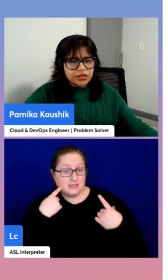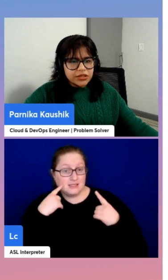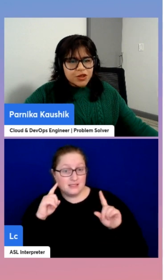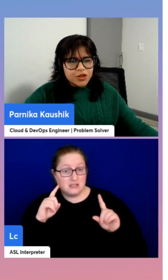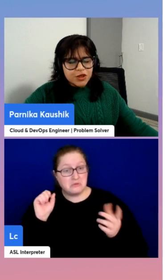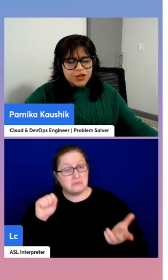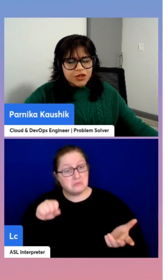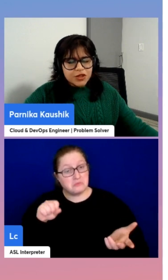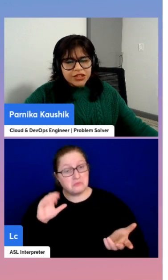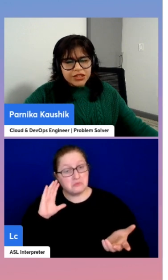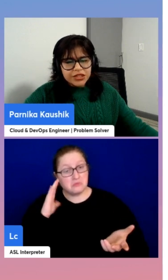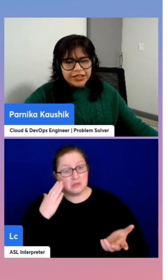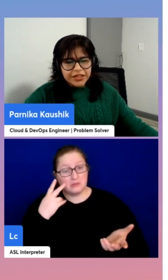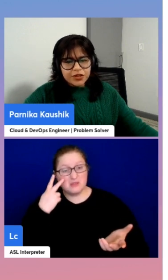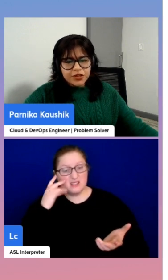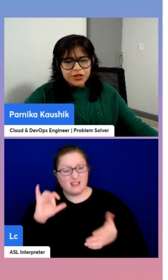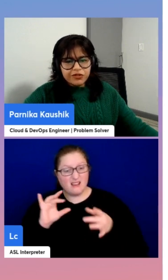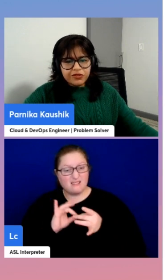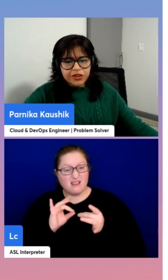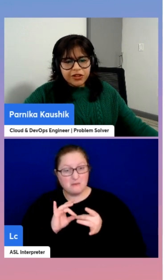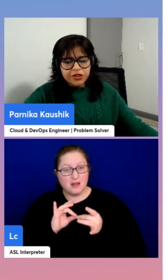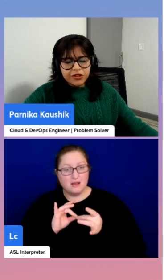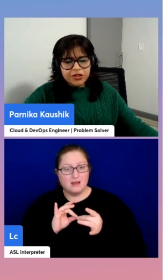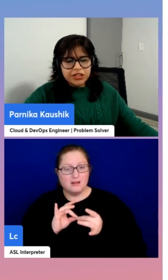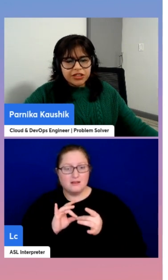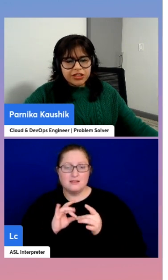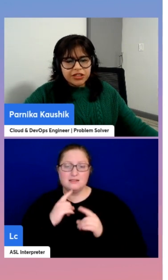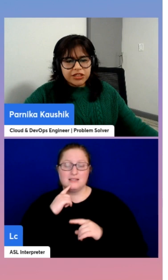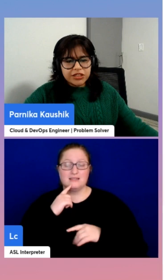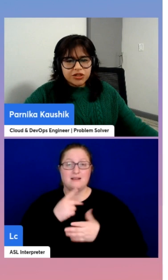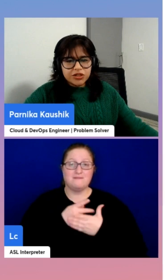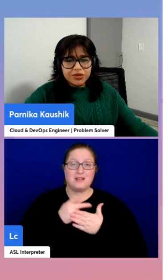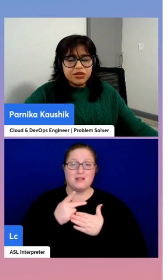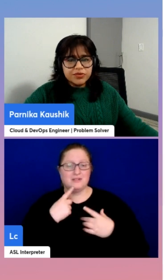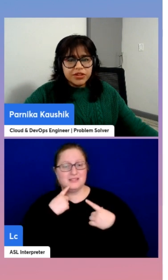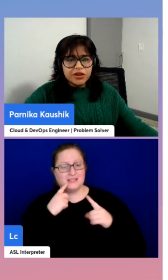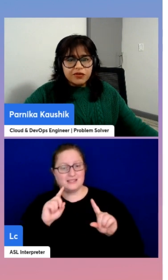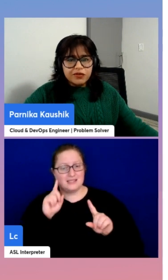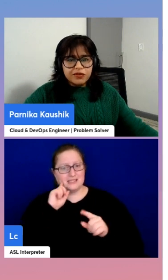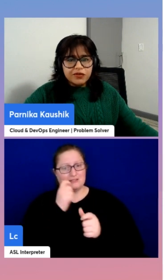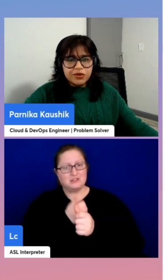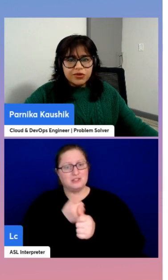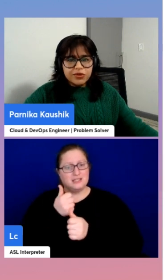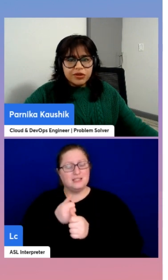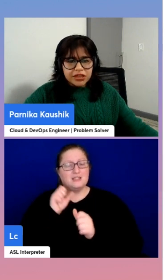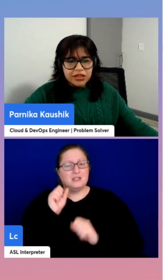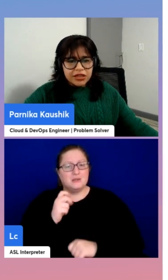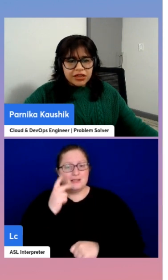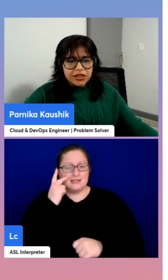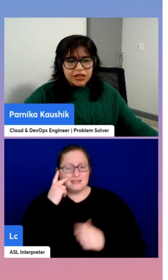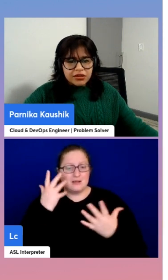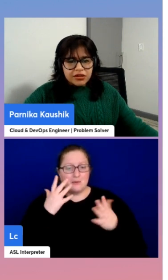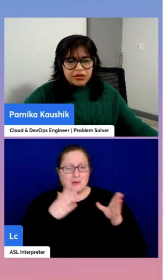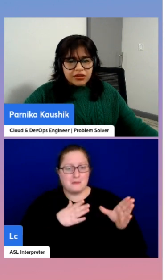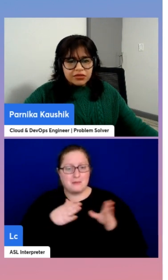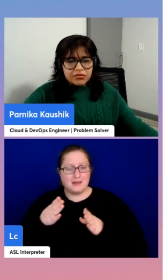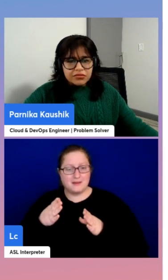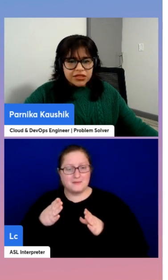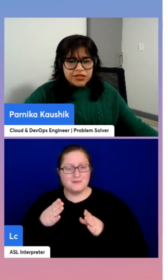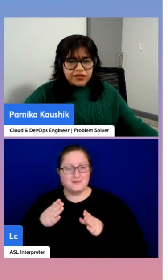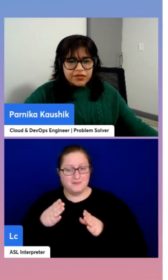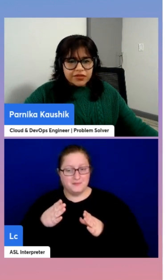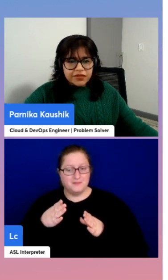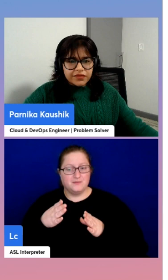Yeah. So you see that comment? It gives you a failure or success on each. You can even, view the plan